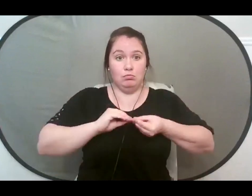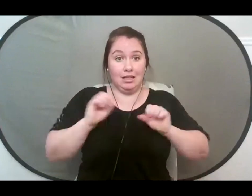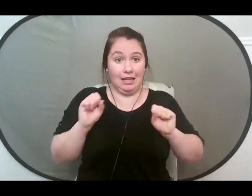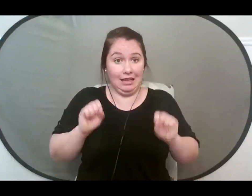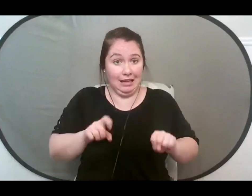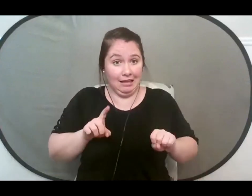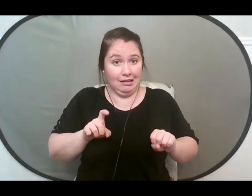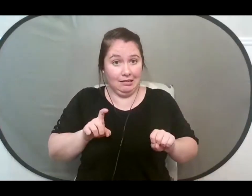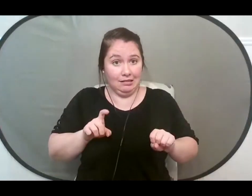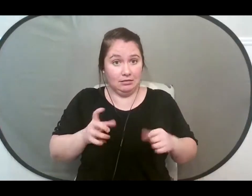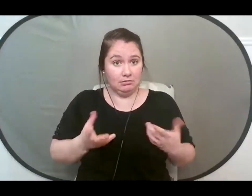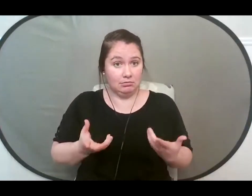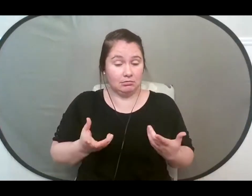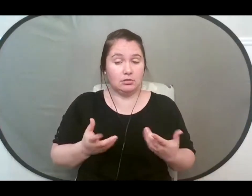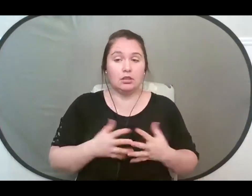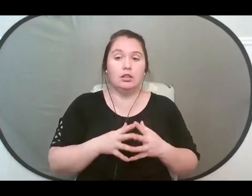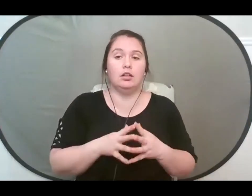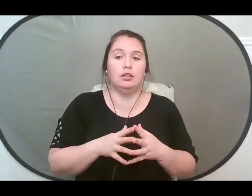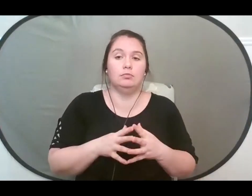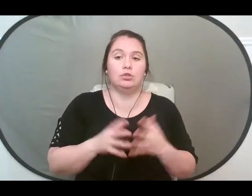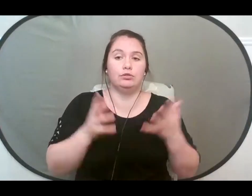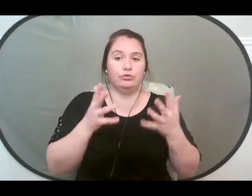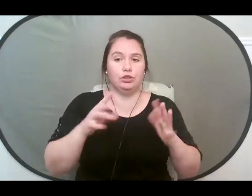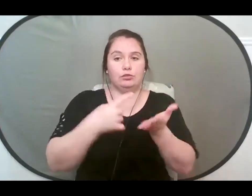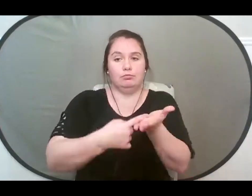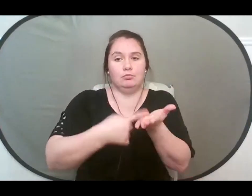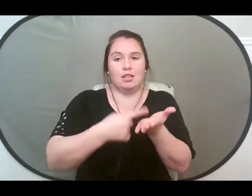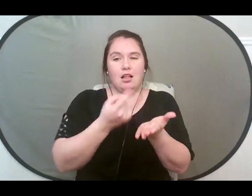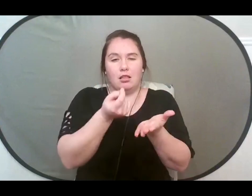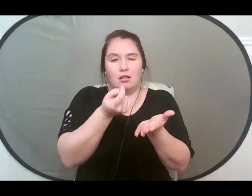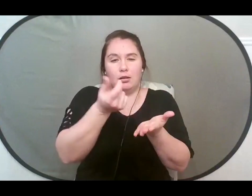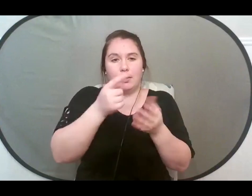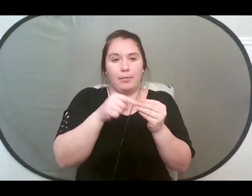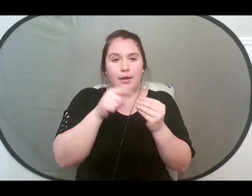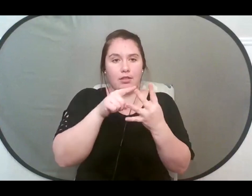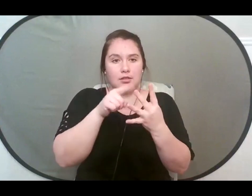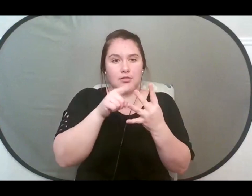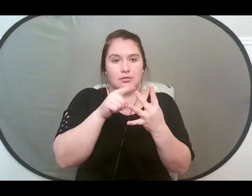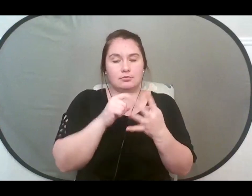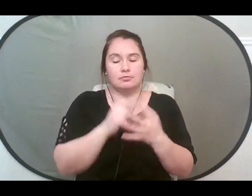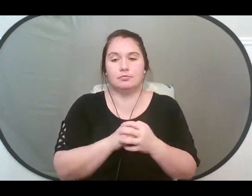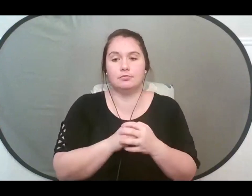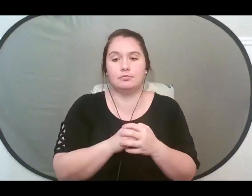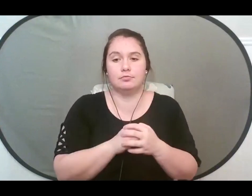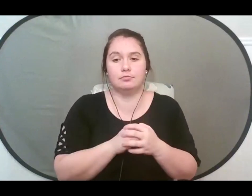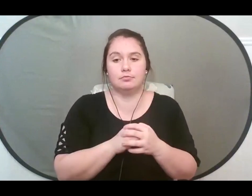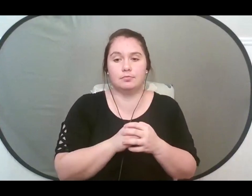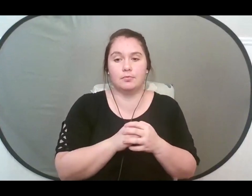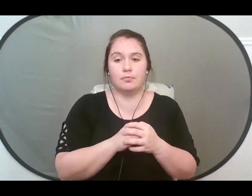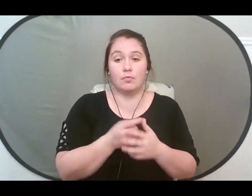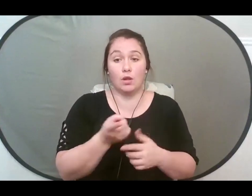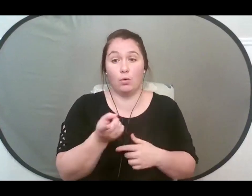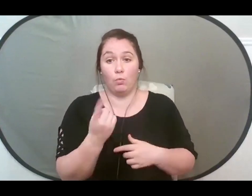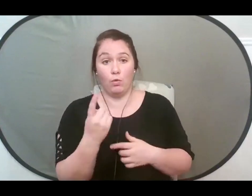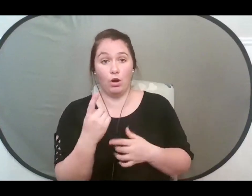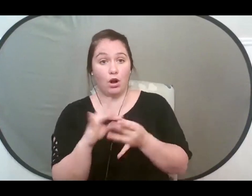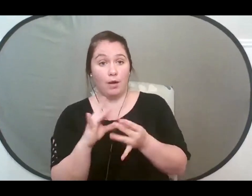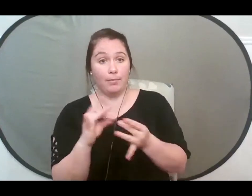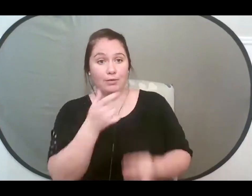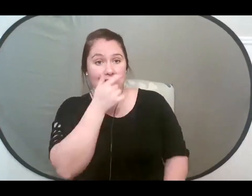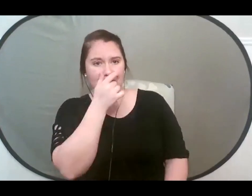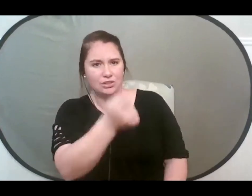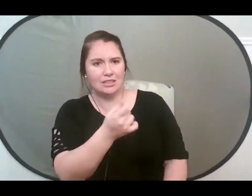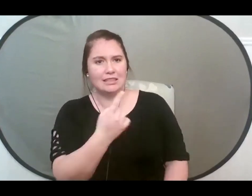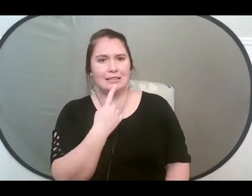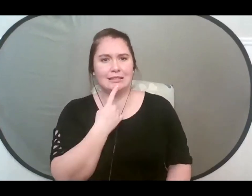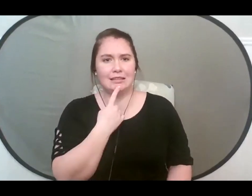consider. So we talked a little bit about that. And then one of the interesting comments that was made was, what if we